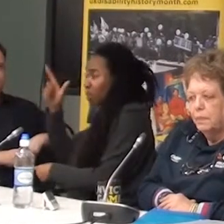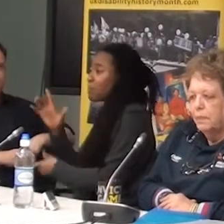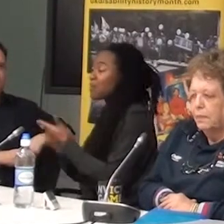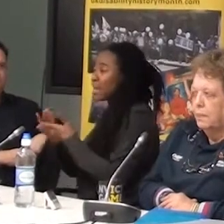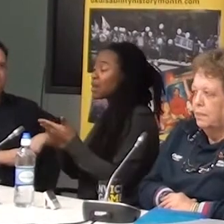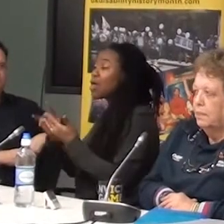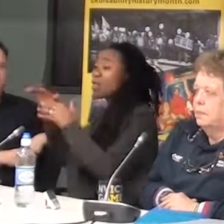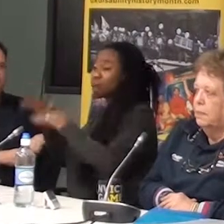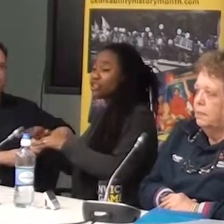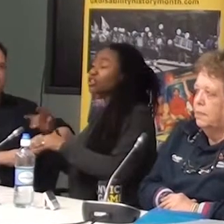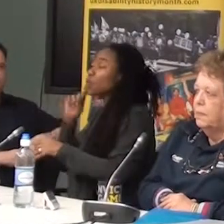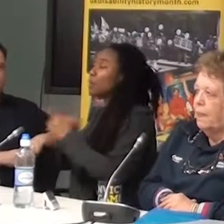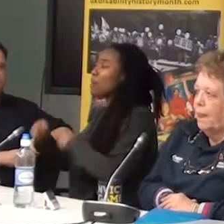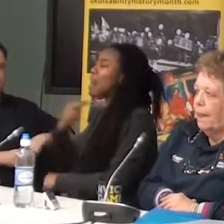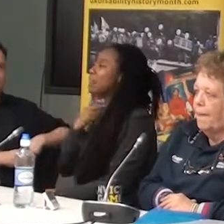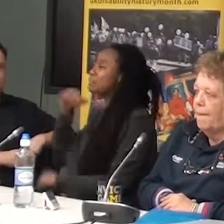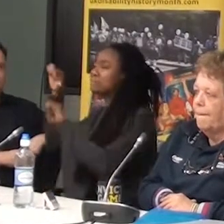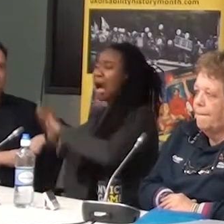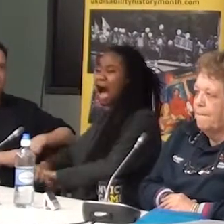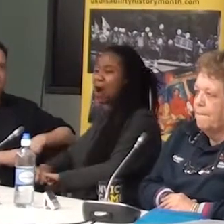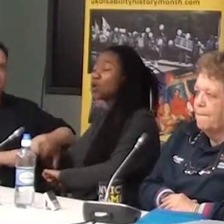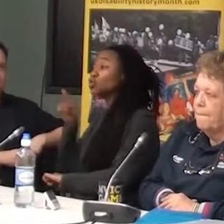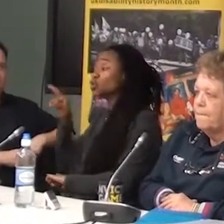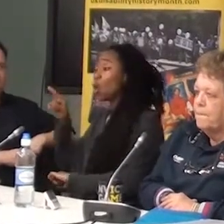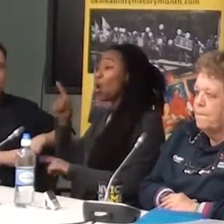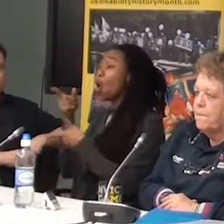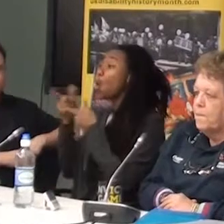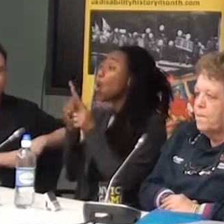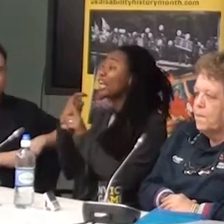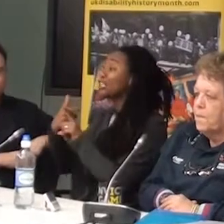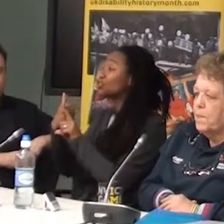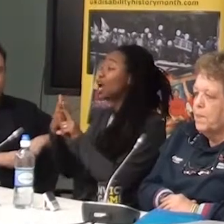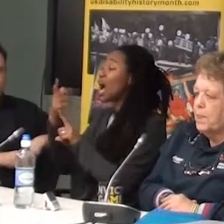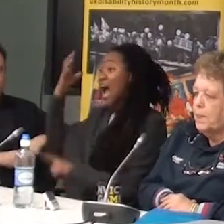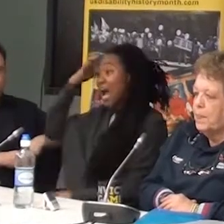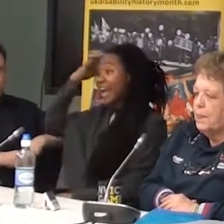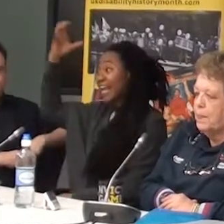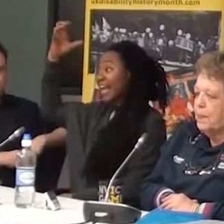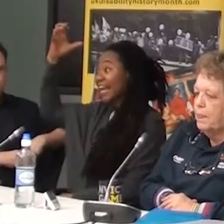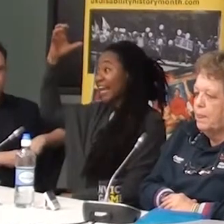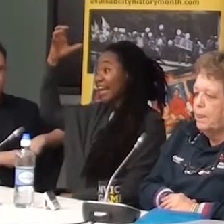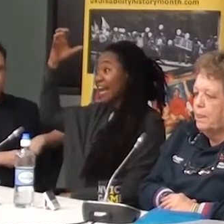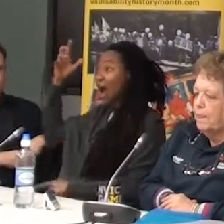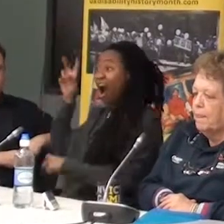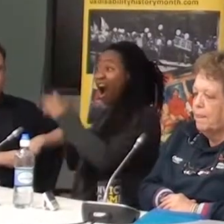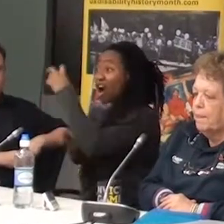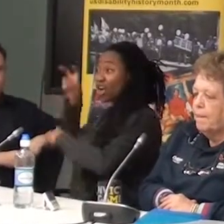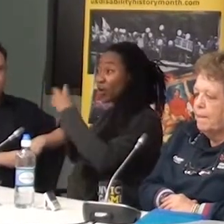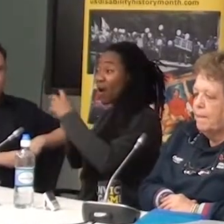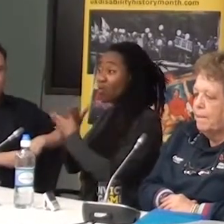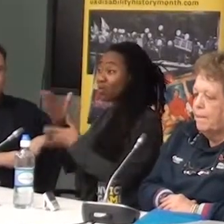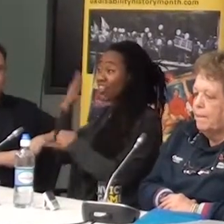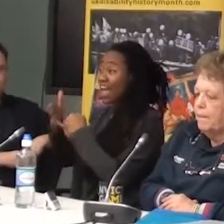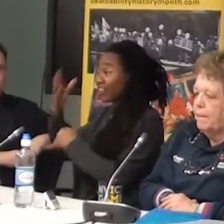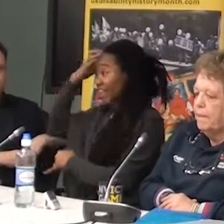Indeed, fact. So he and King George had an argument, and of course the king won. The king won, and eventually